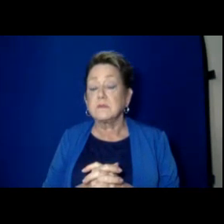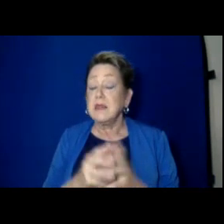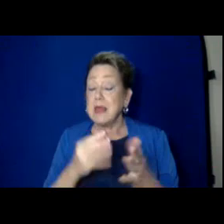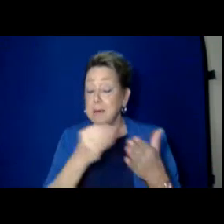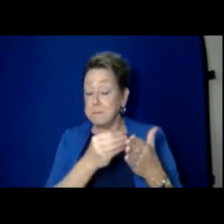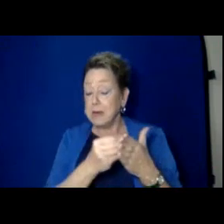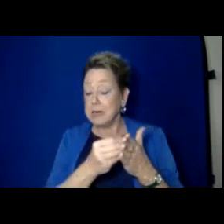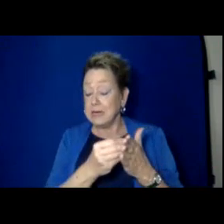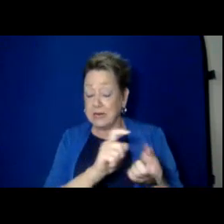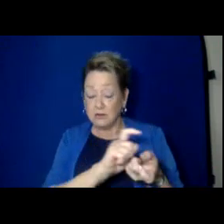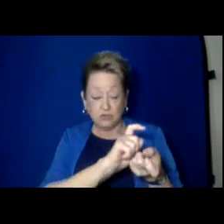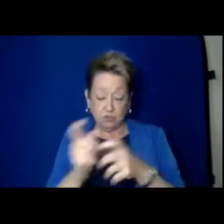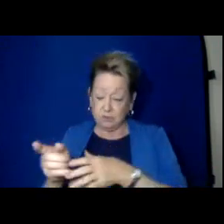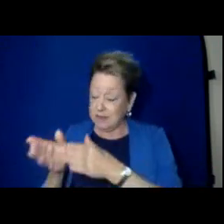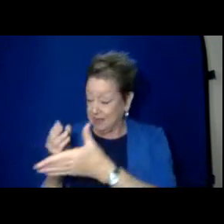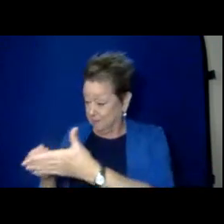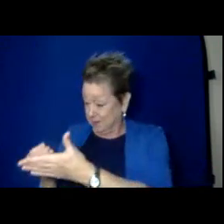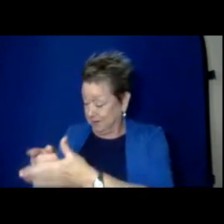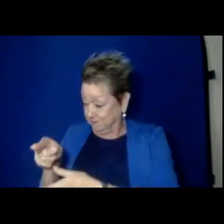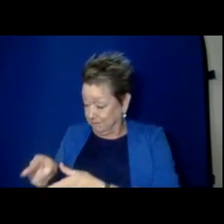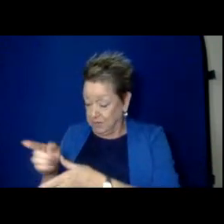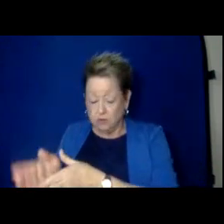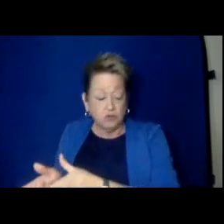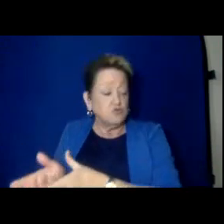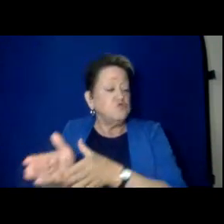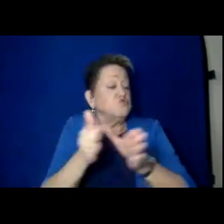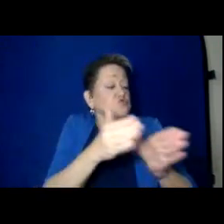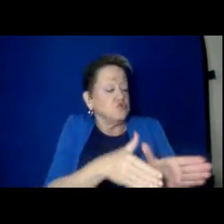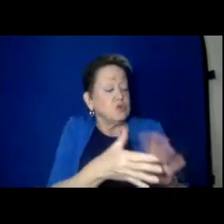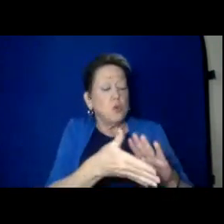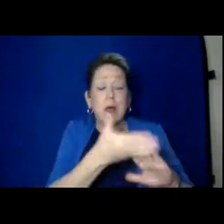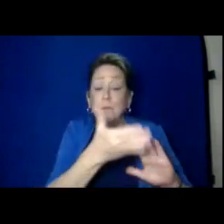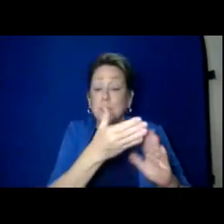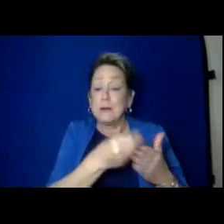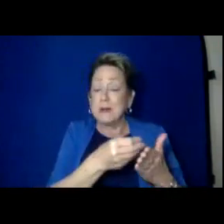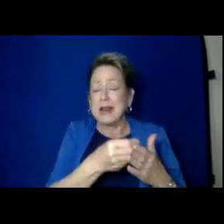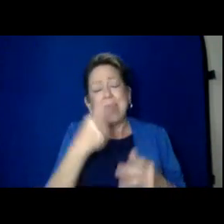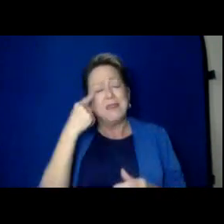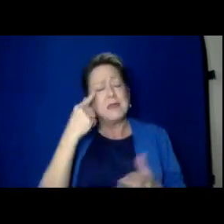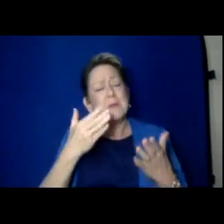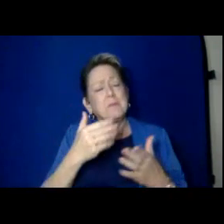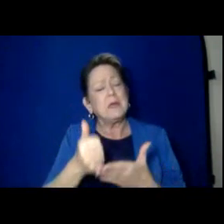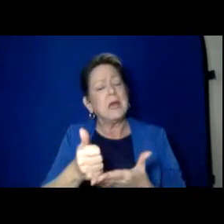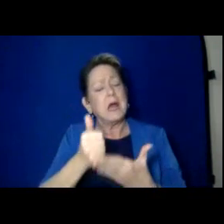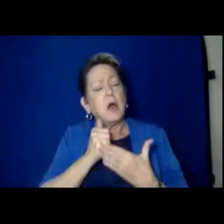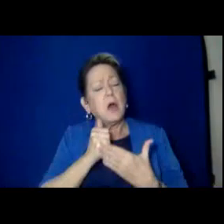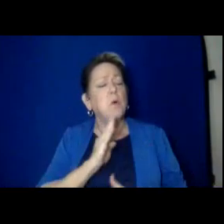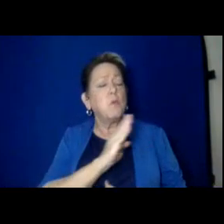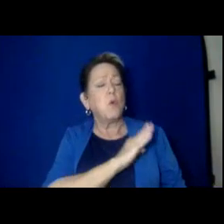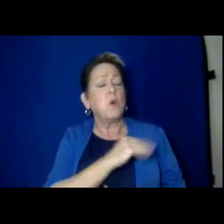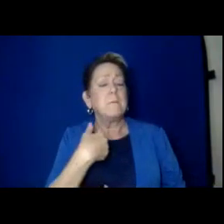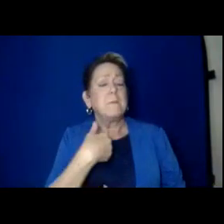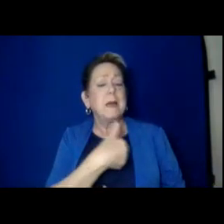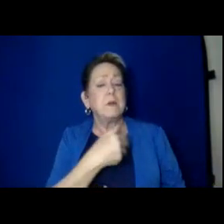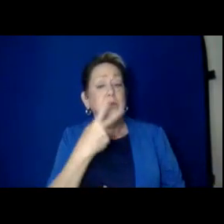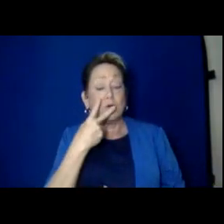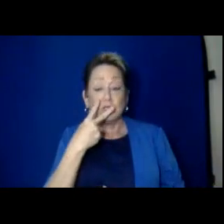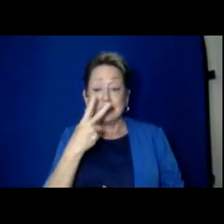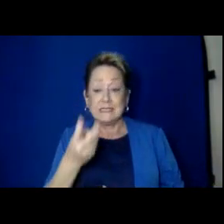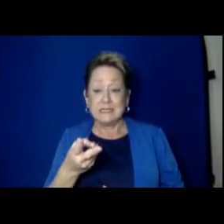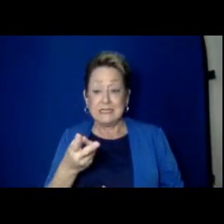and redirecting that money into operating. I think it might be helpful for board members to see some sort of